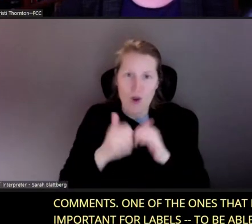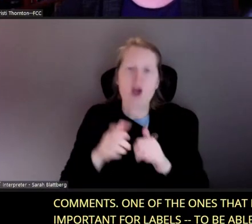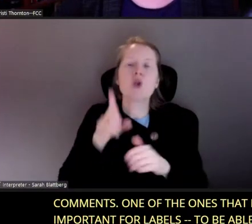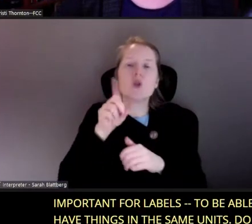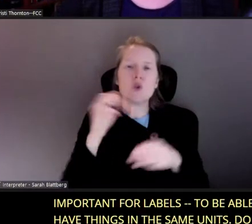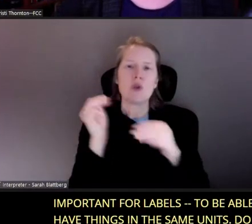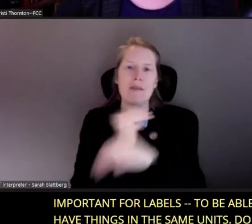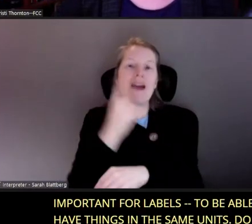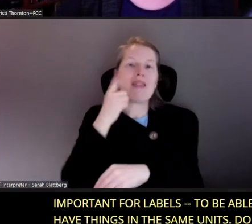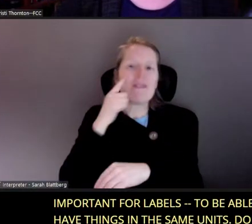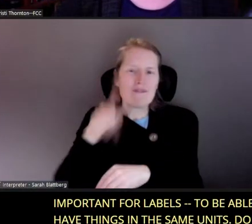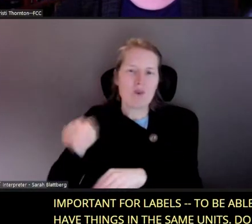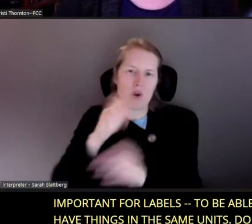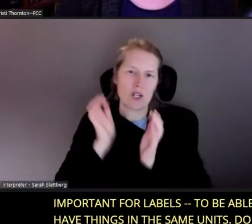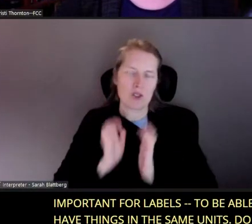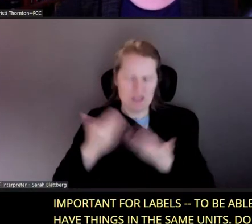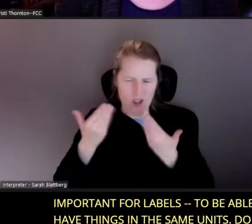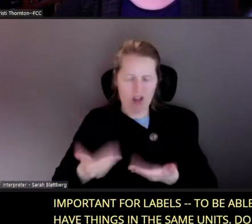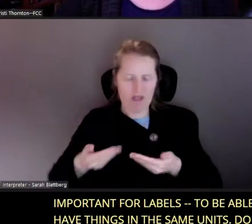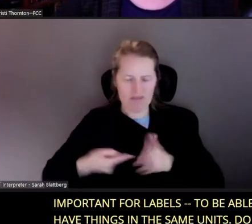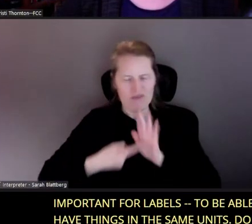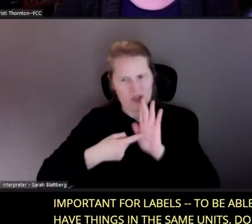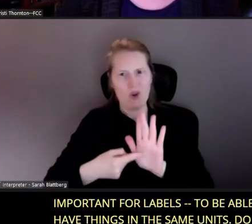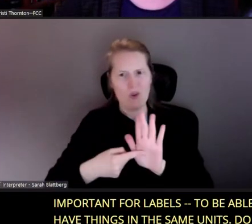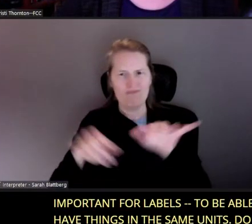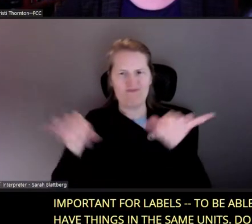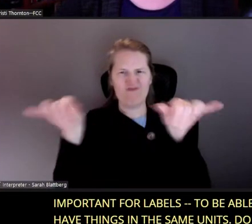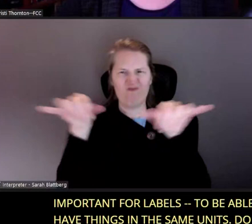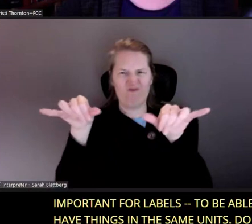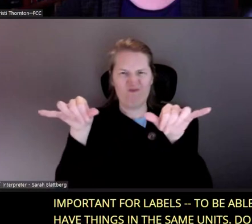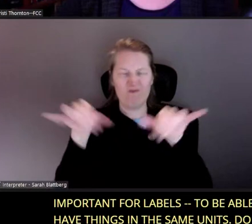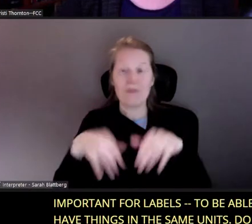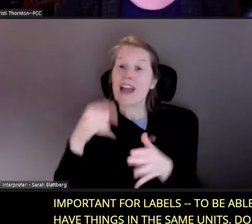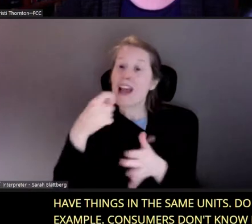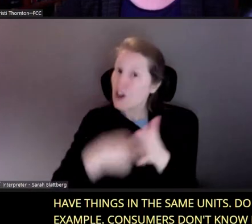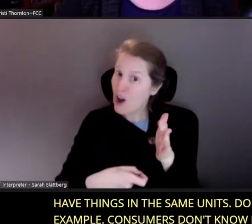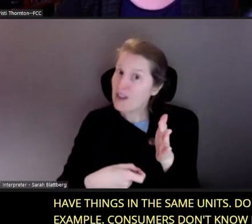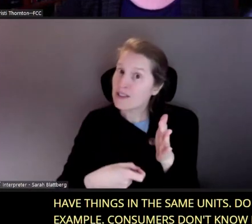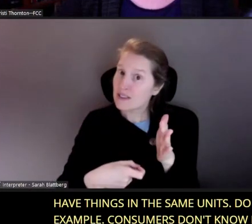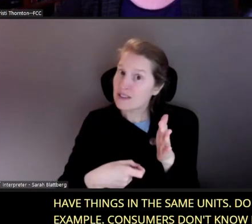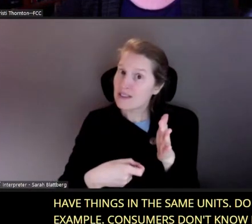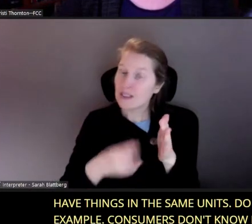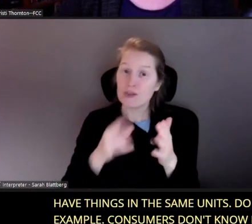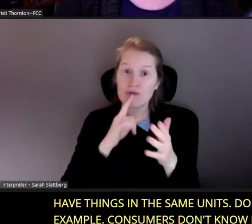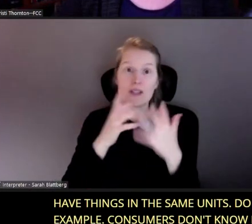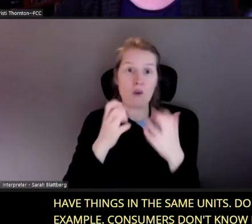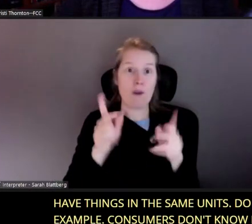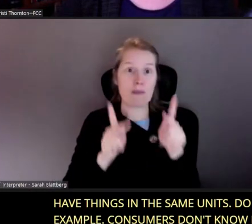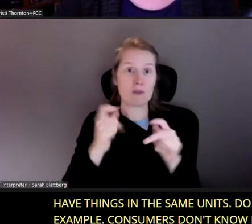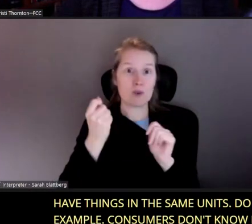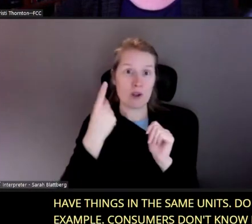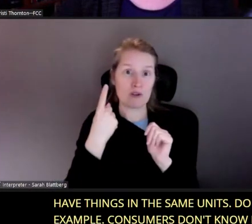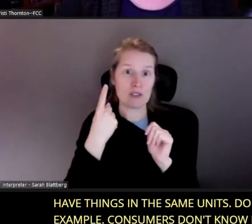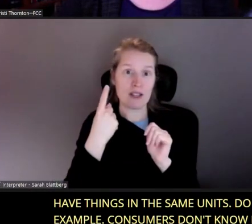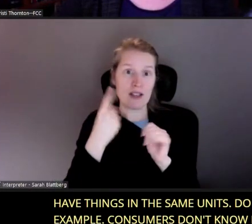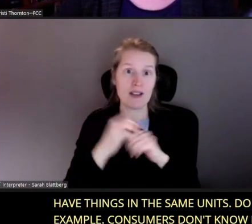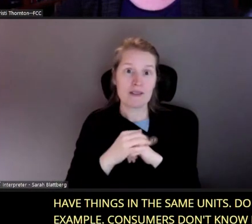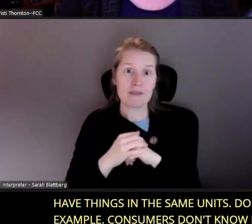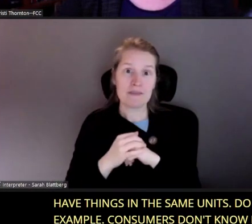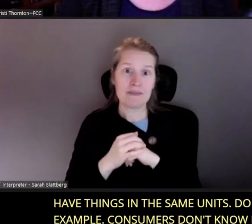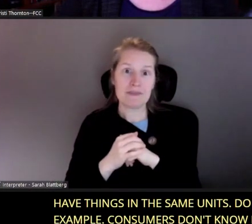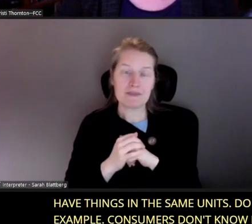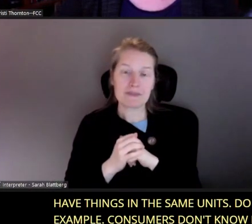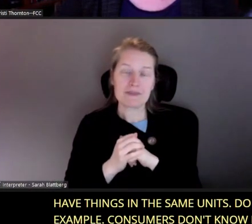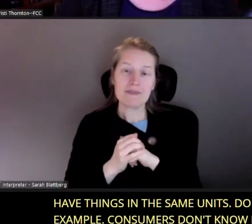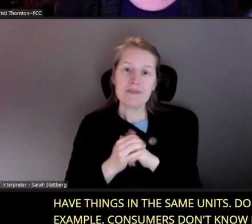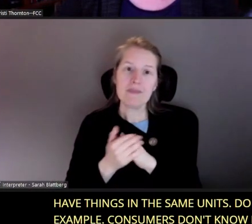them. You also have to do the math for them when it comes to costs, if you really want them to understand what's going on. You also,